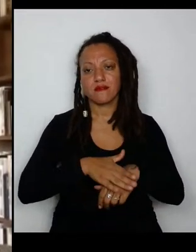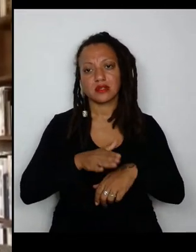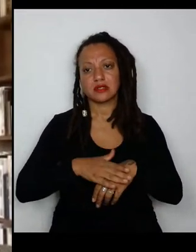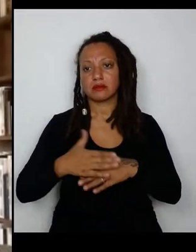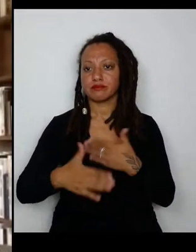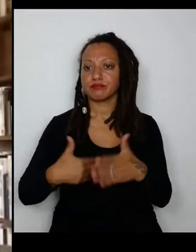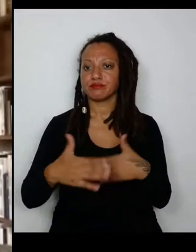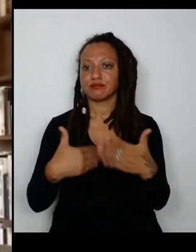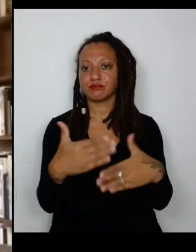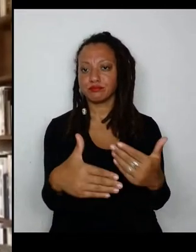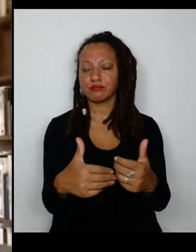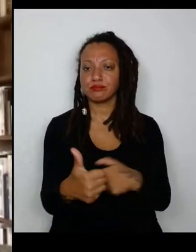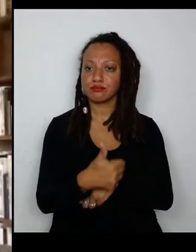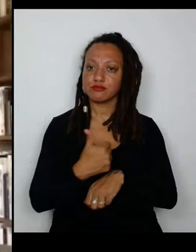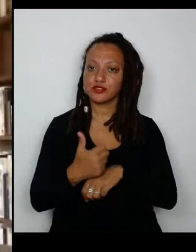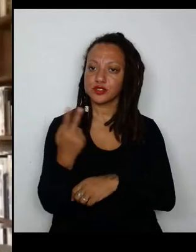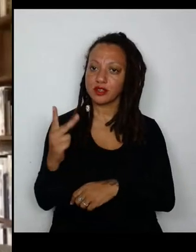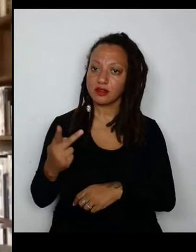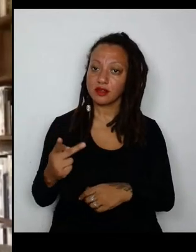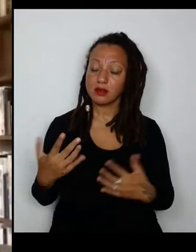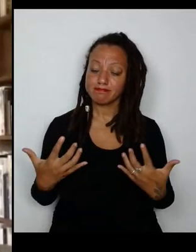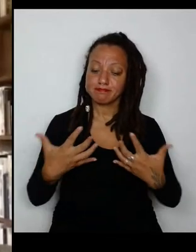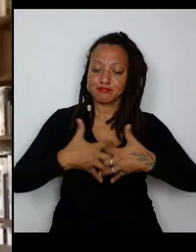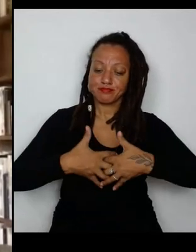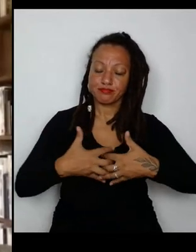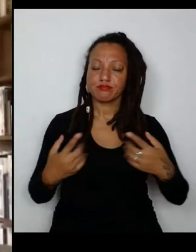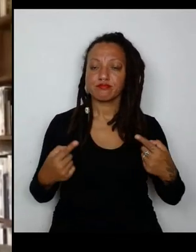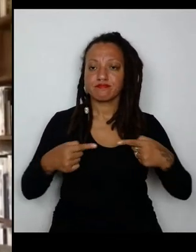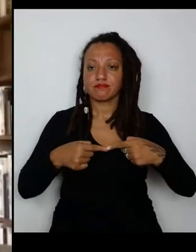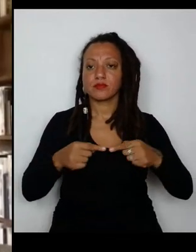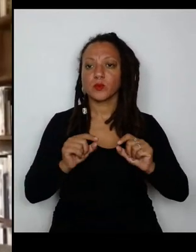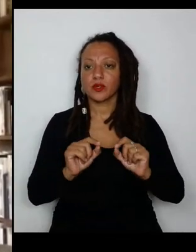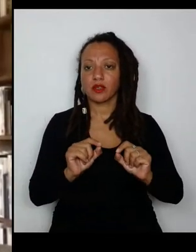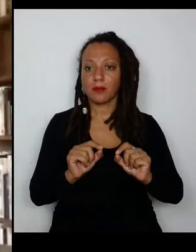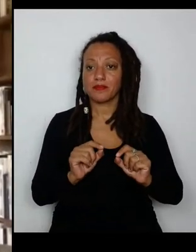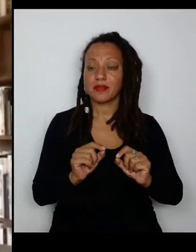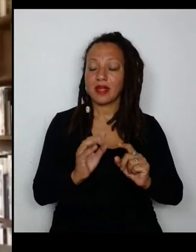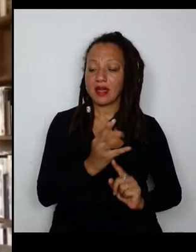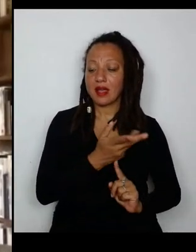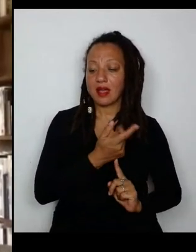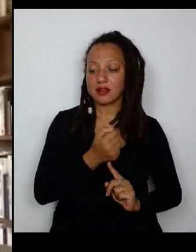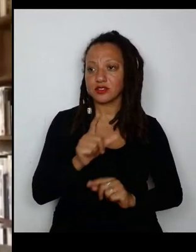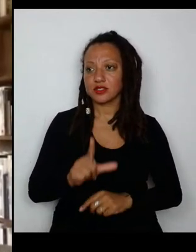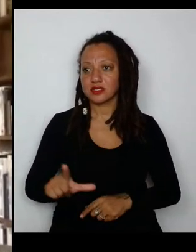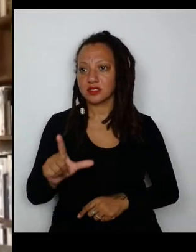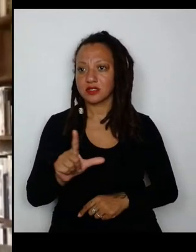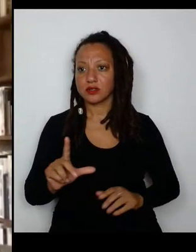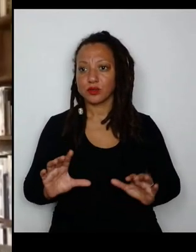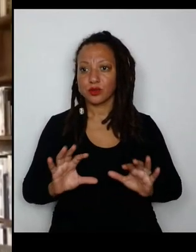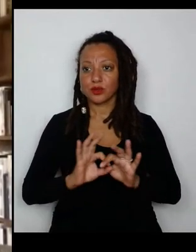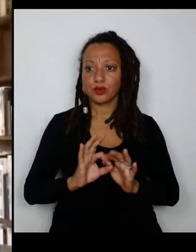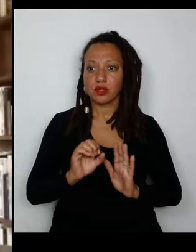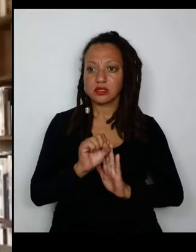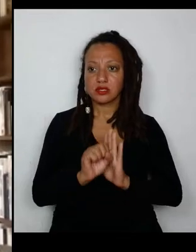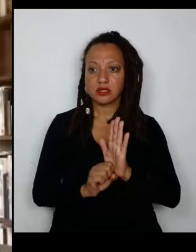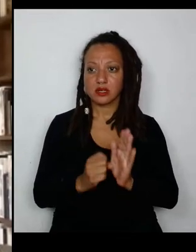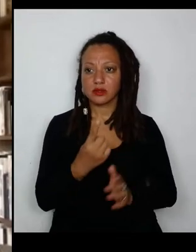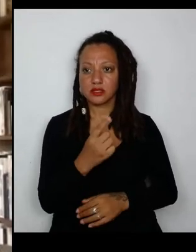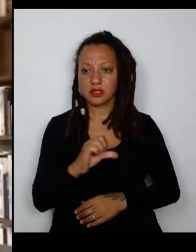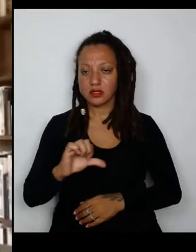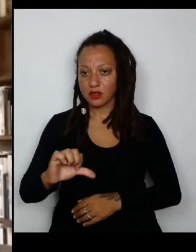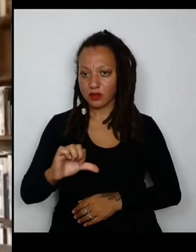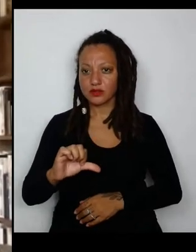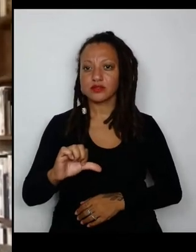connection between art and literature in late 19th century france where the connections between artists and